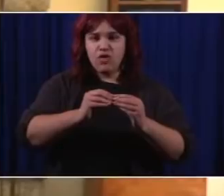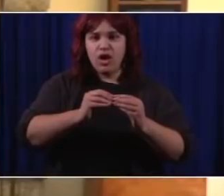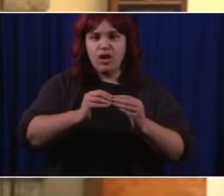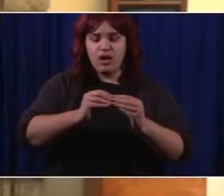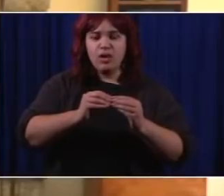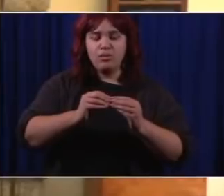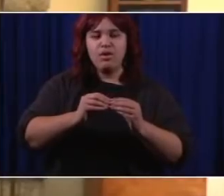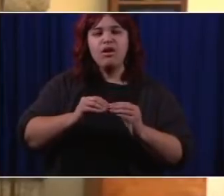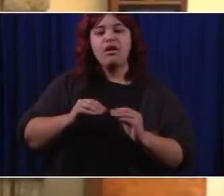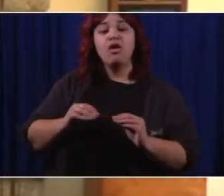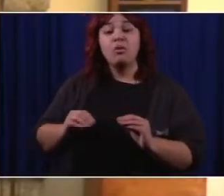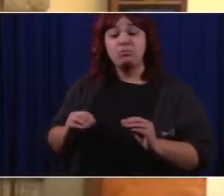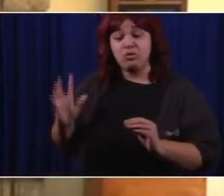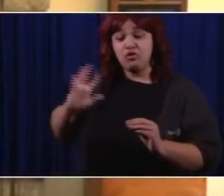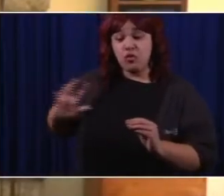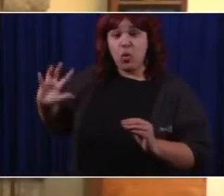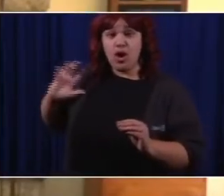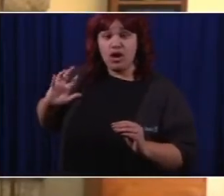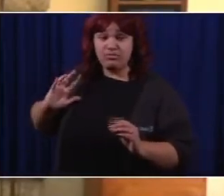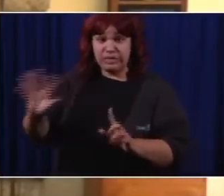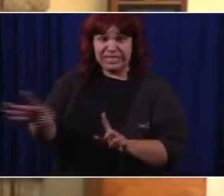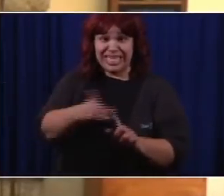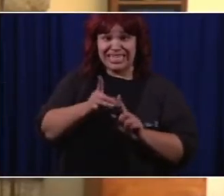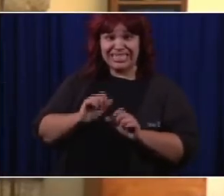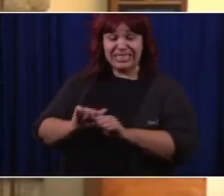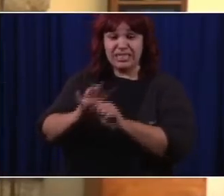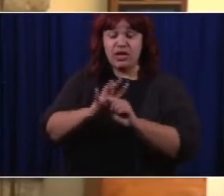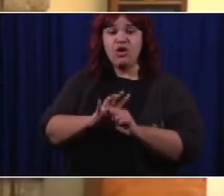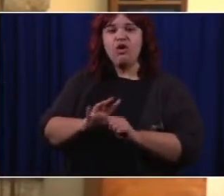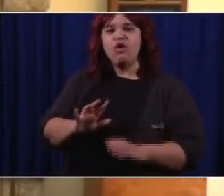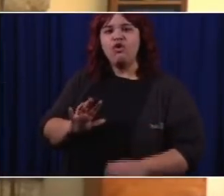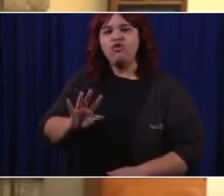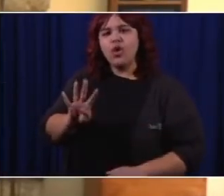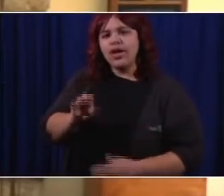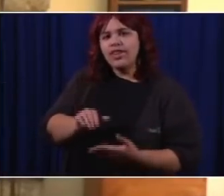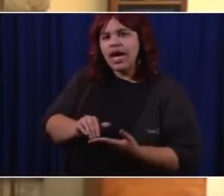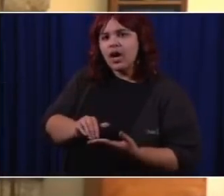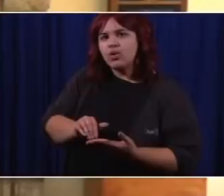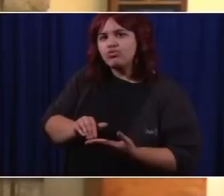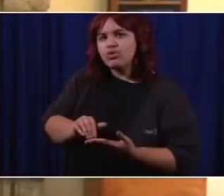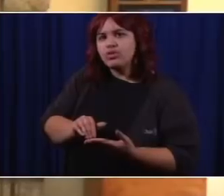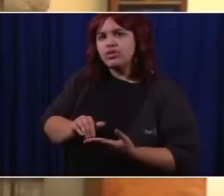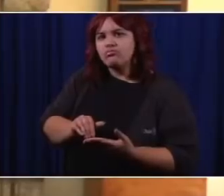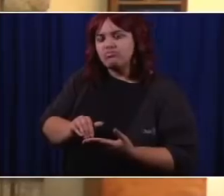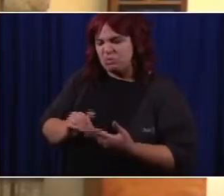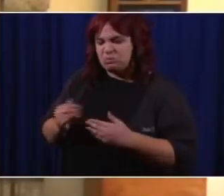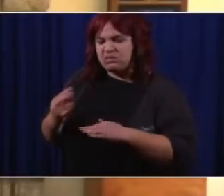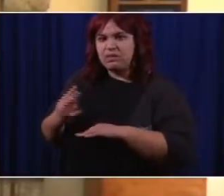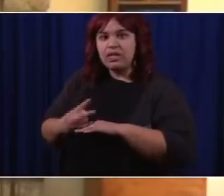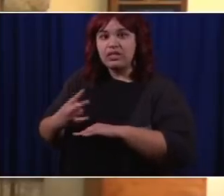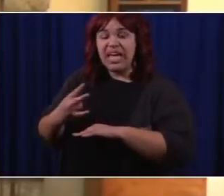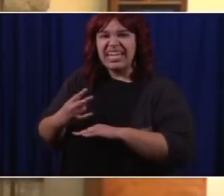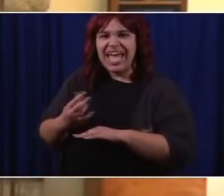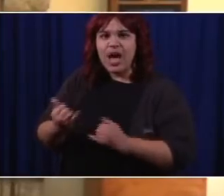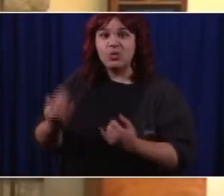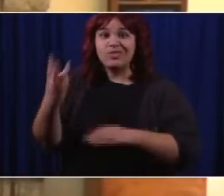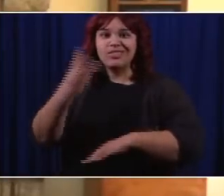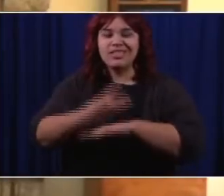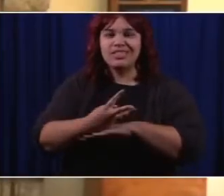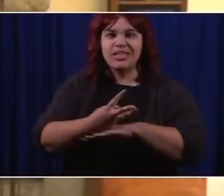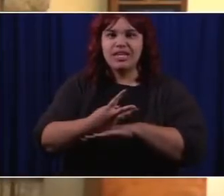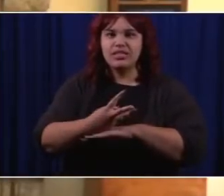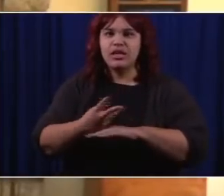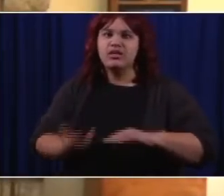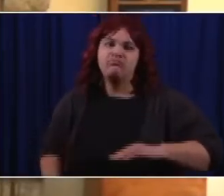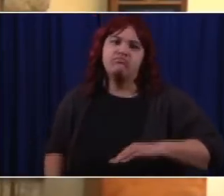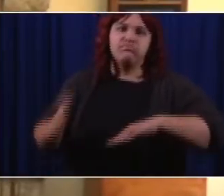from 4,000 cases to 6,000. Now it's taken 2 days to go to 7,000. Given how swiftly this